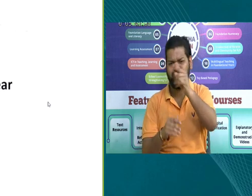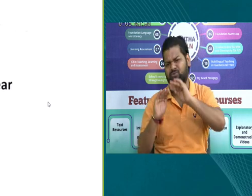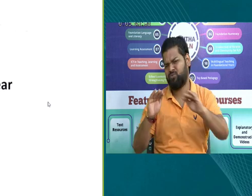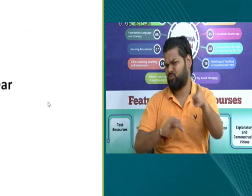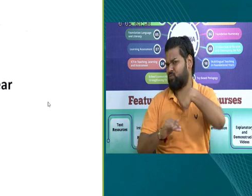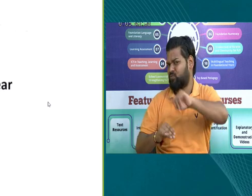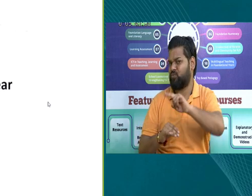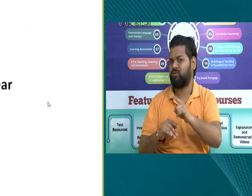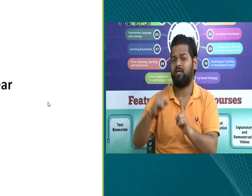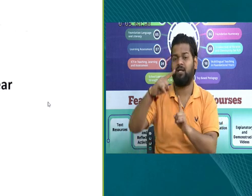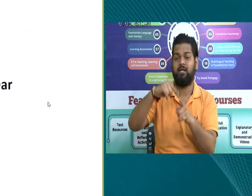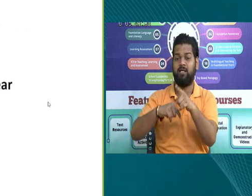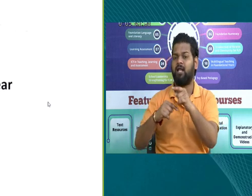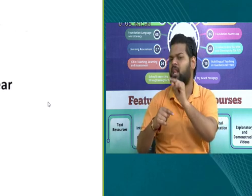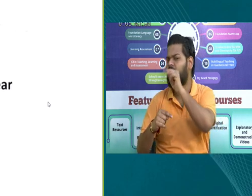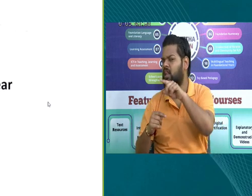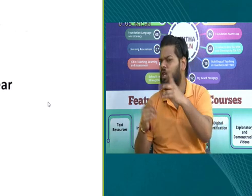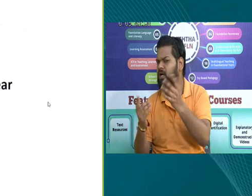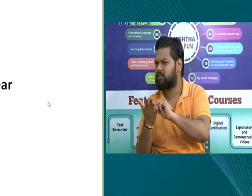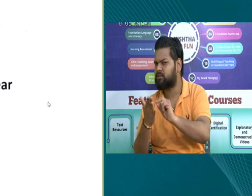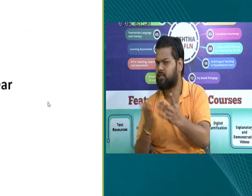has to write T or F.